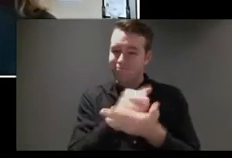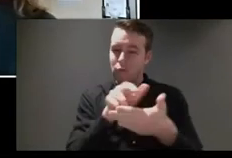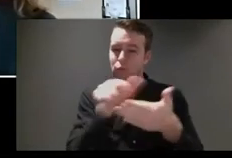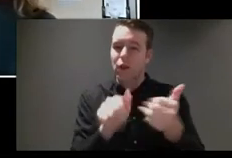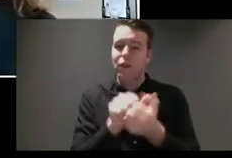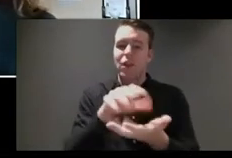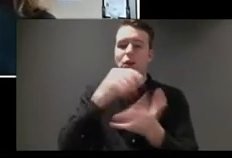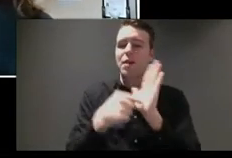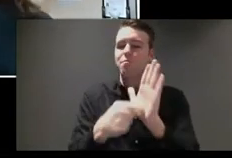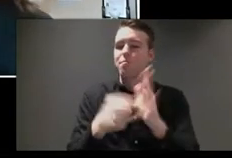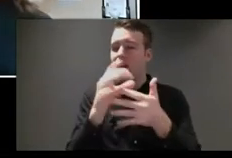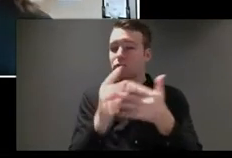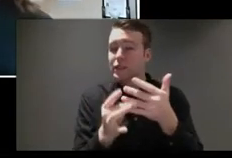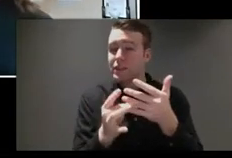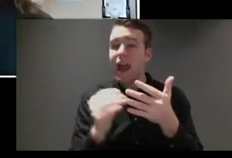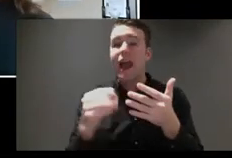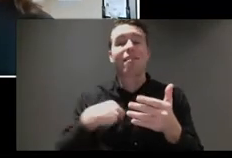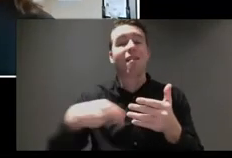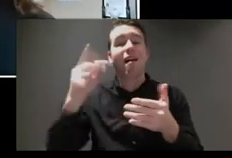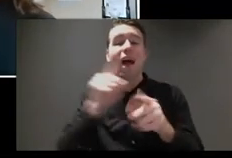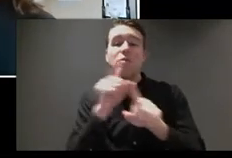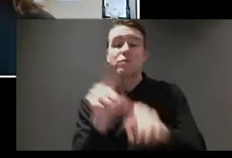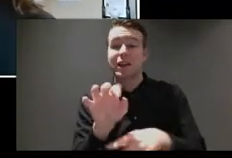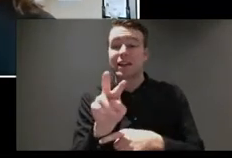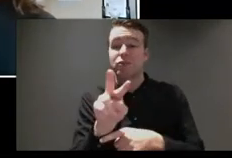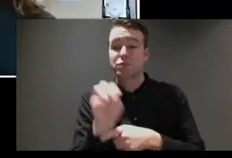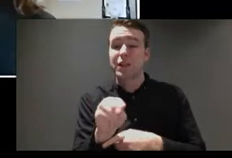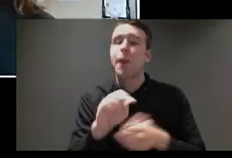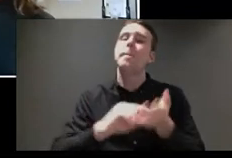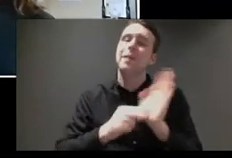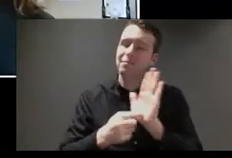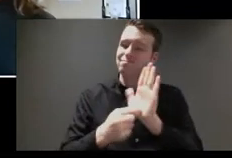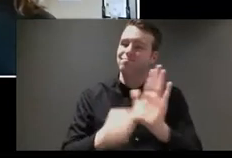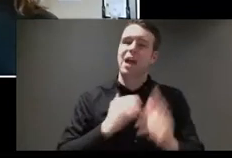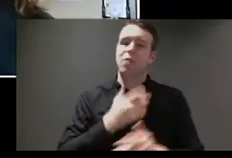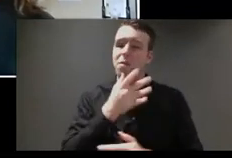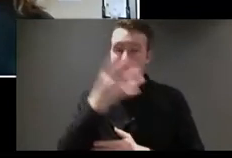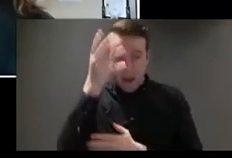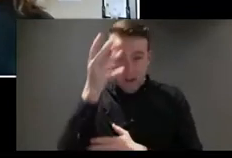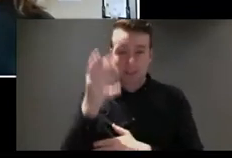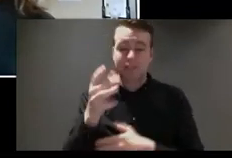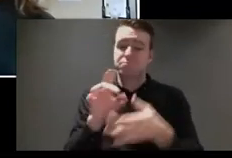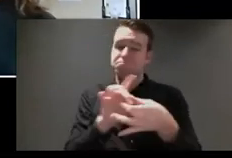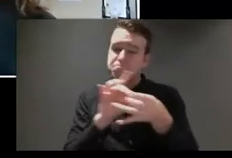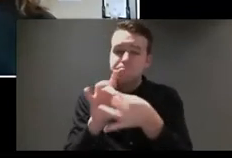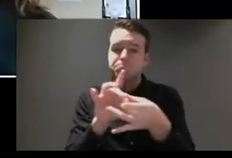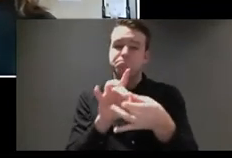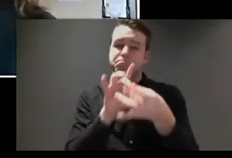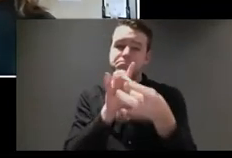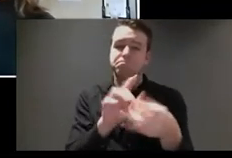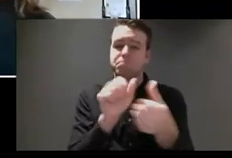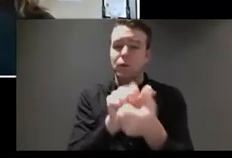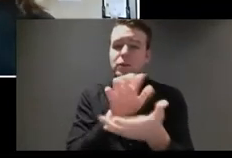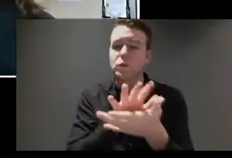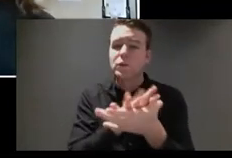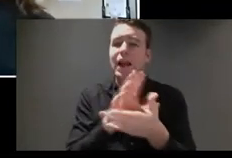model choices. And this high response rate really shows that our parents are connected to their schools and they